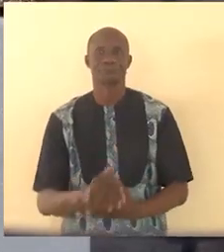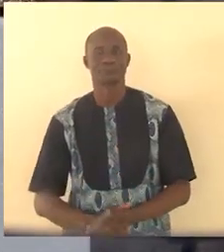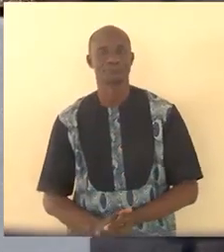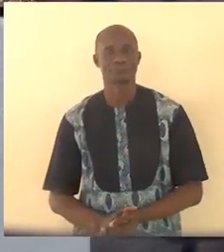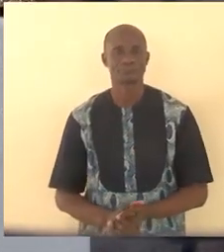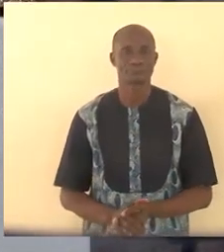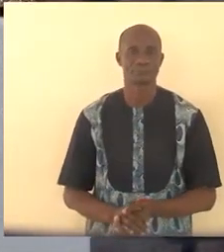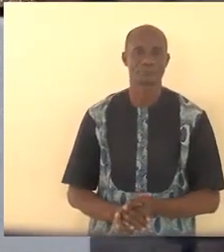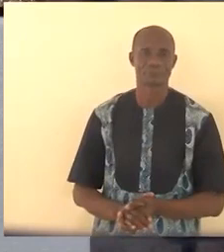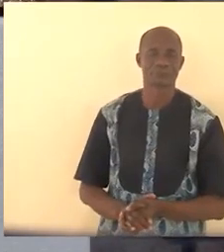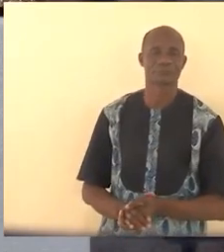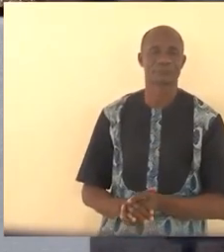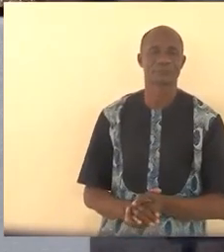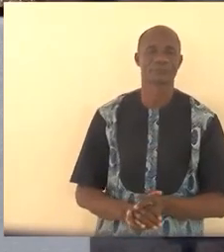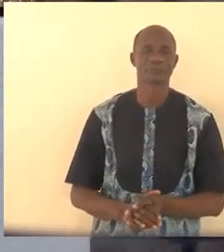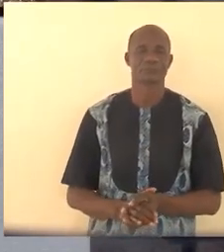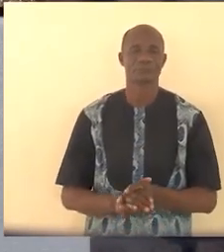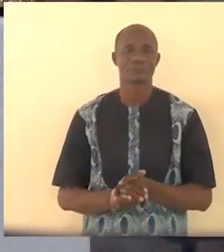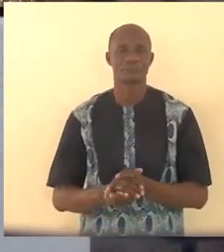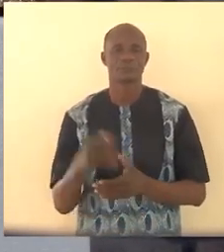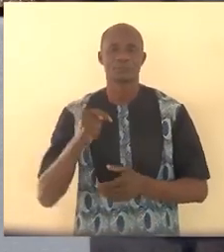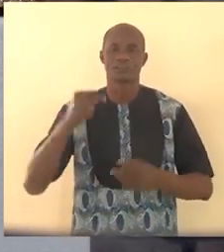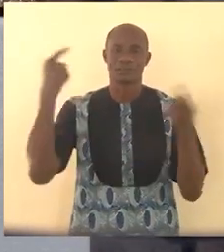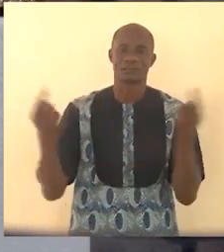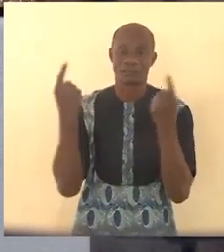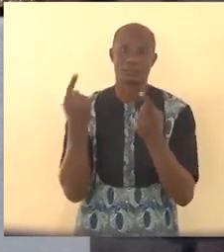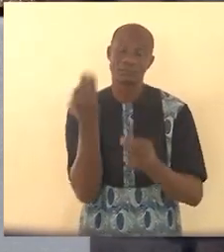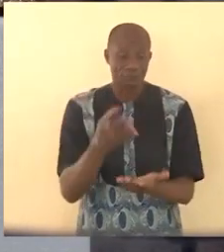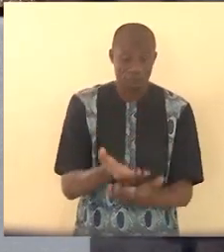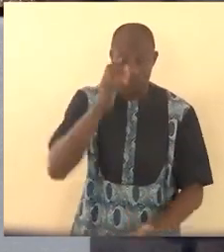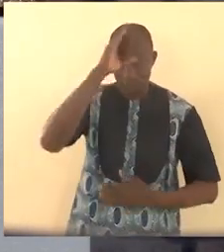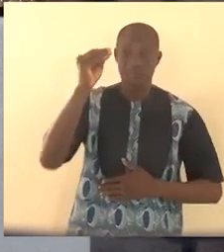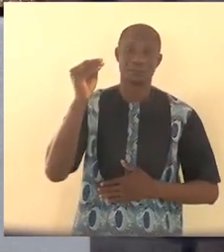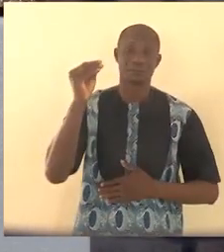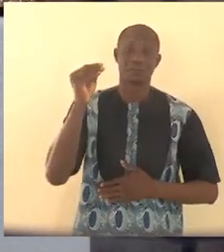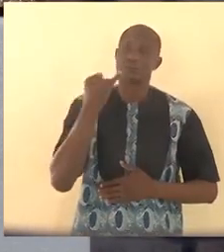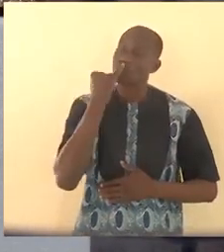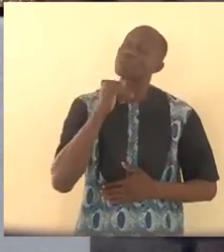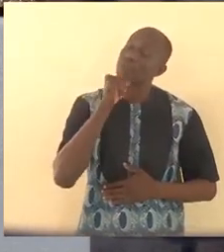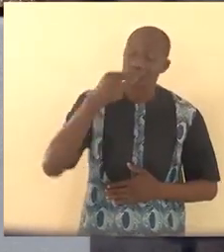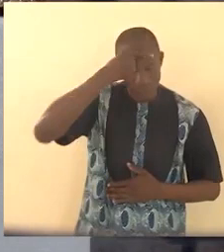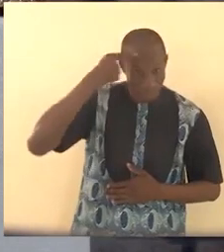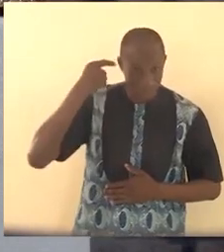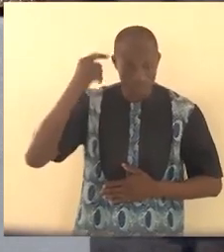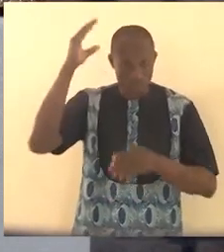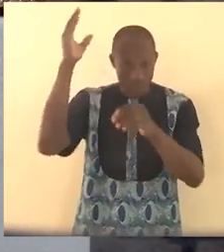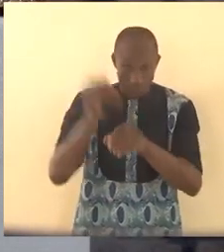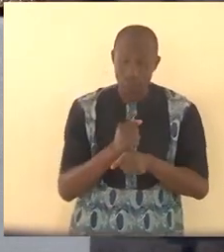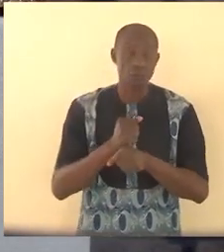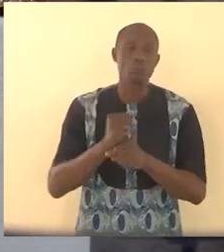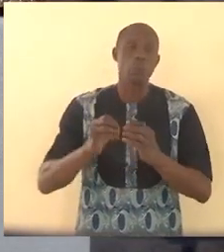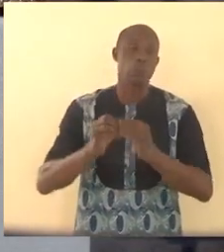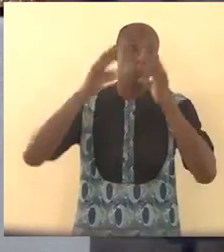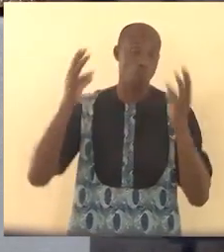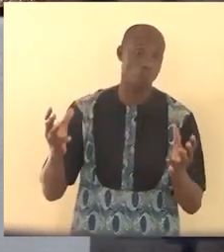the as we shall see, the sin of the rich man is not because he got a